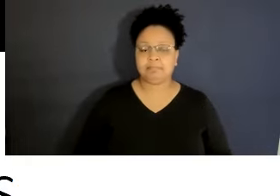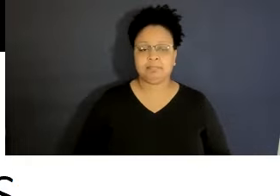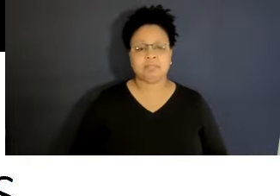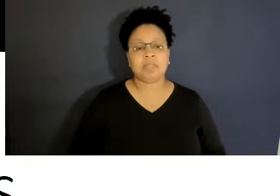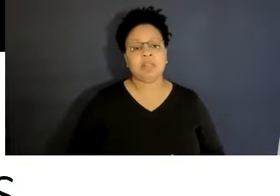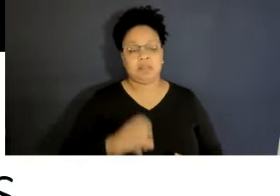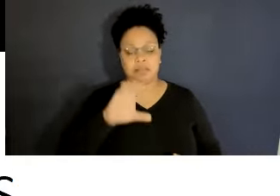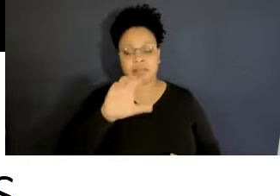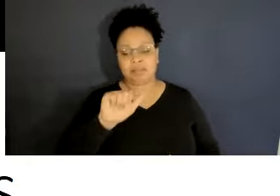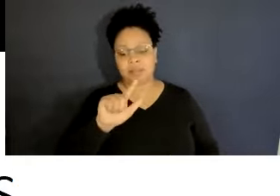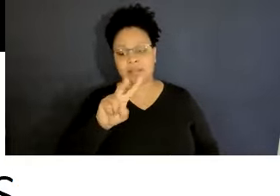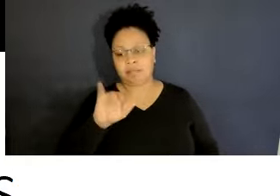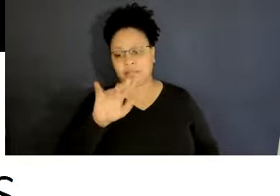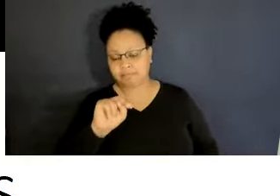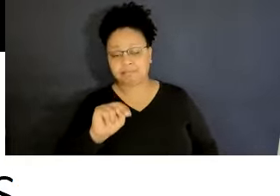Yes,